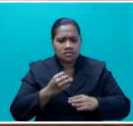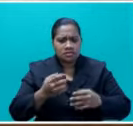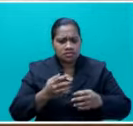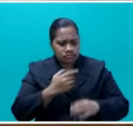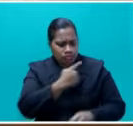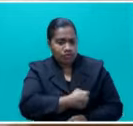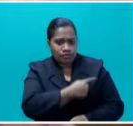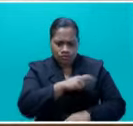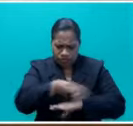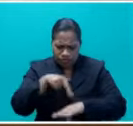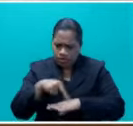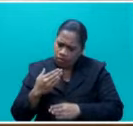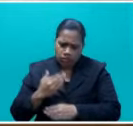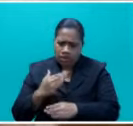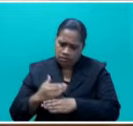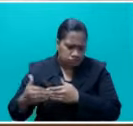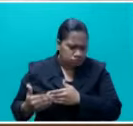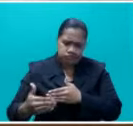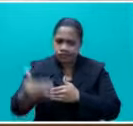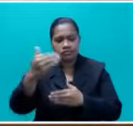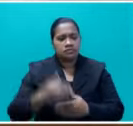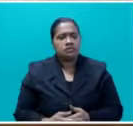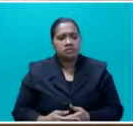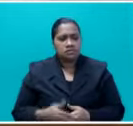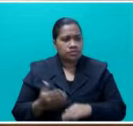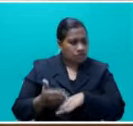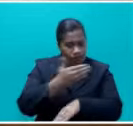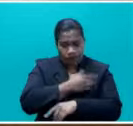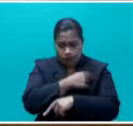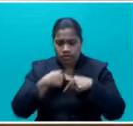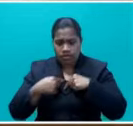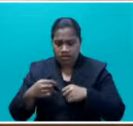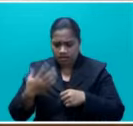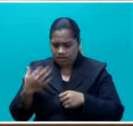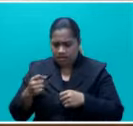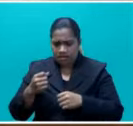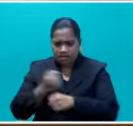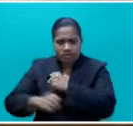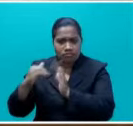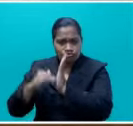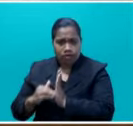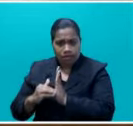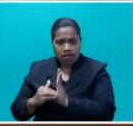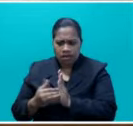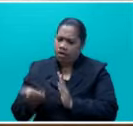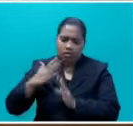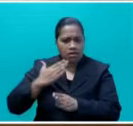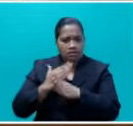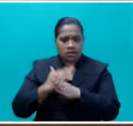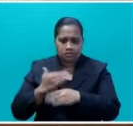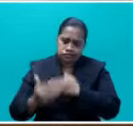non-stop since we took over, even before we took over the chairmanship. They don't know that.